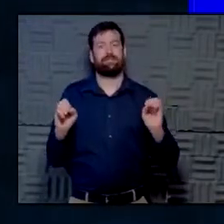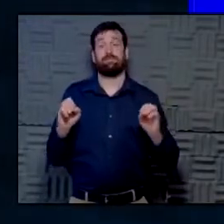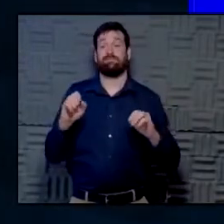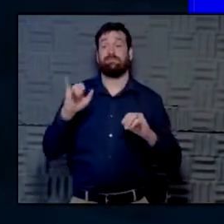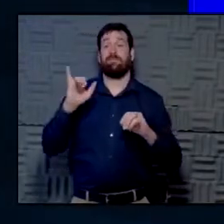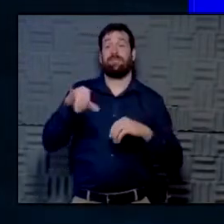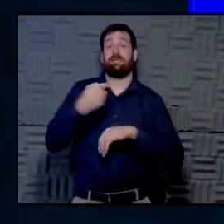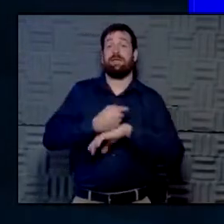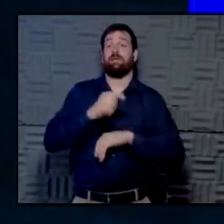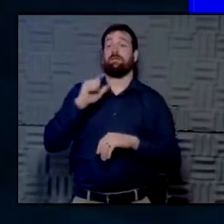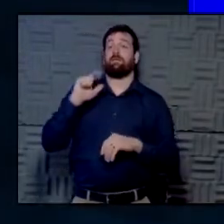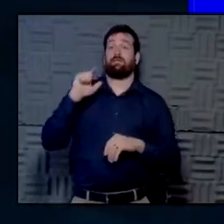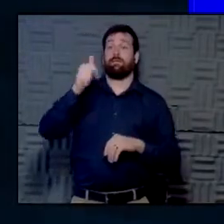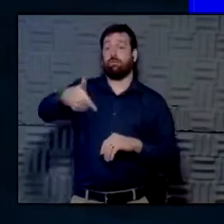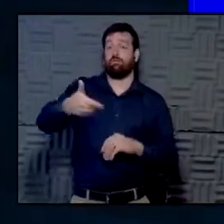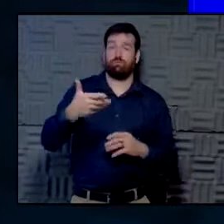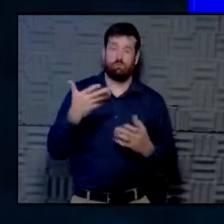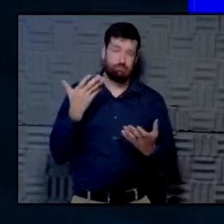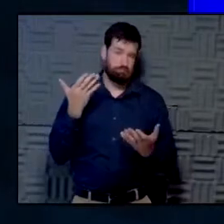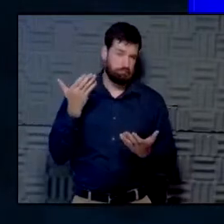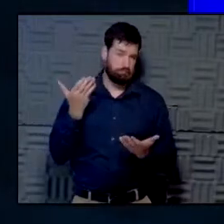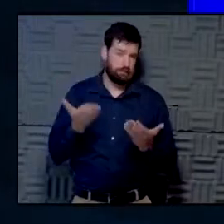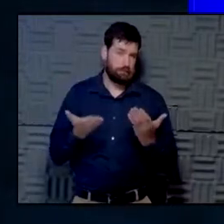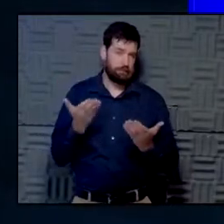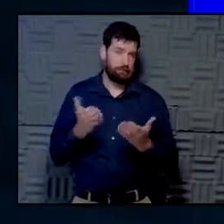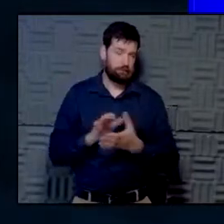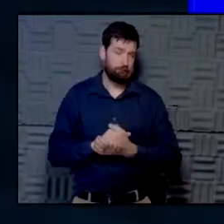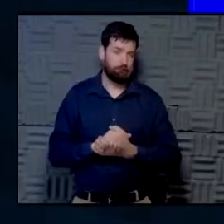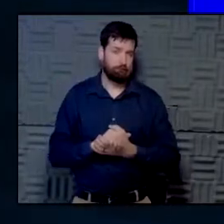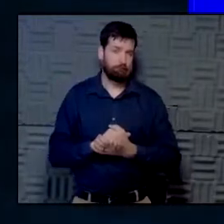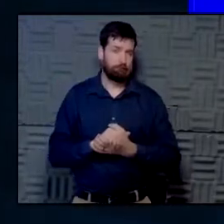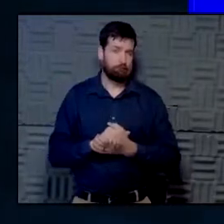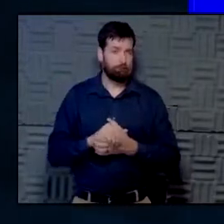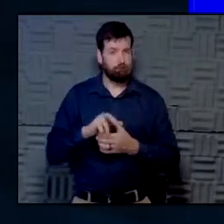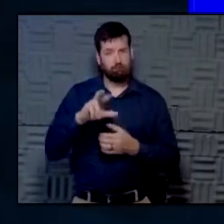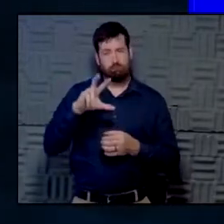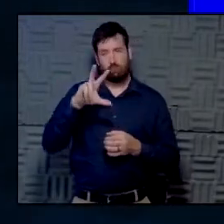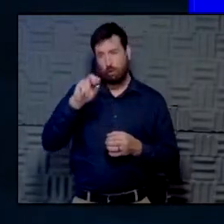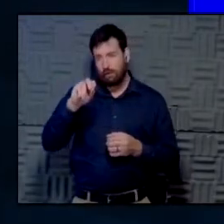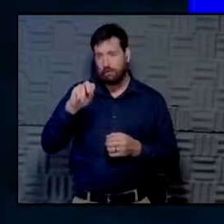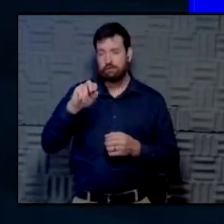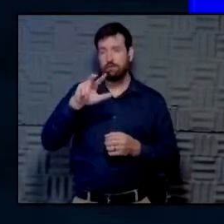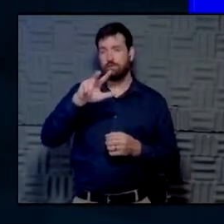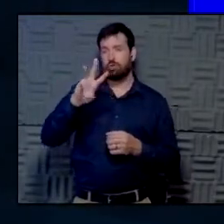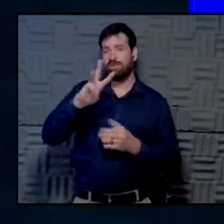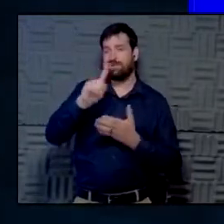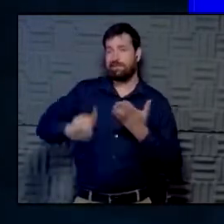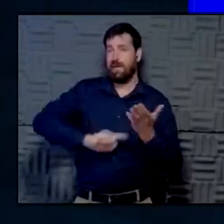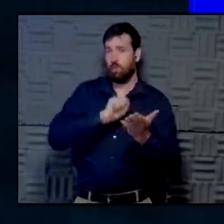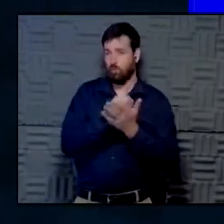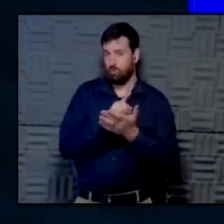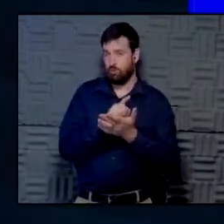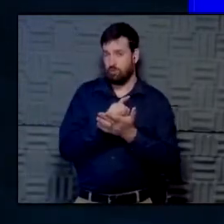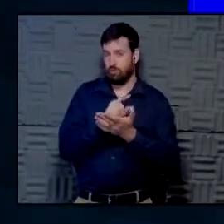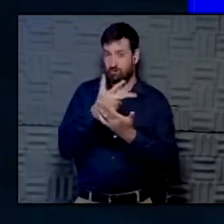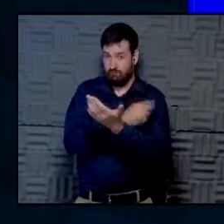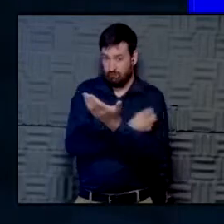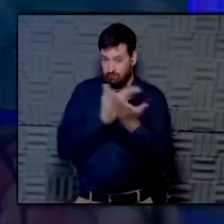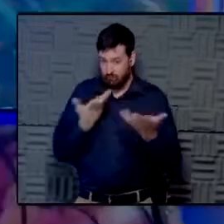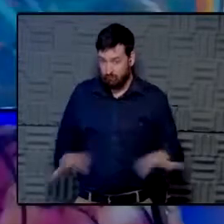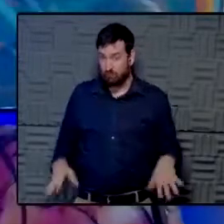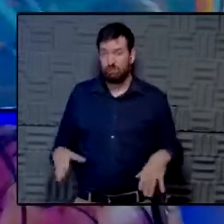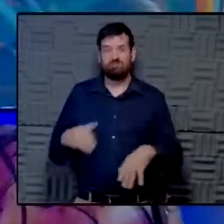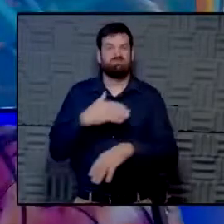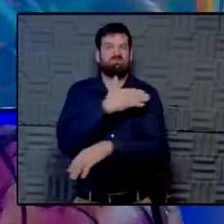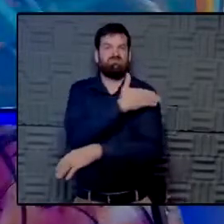later on that day, so probably 30 or 36 hours after the initial vaccine, their